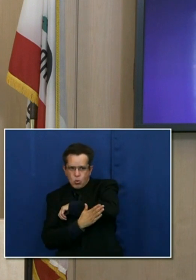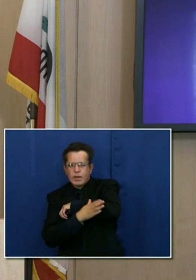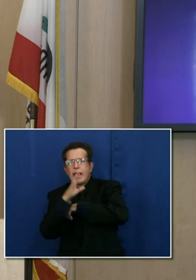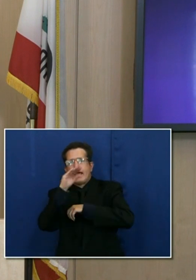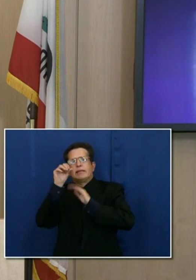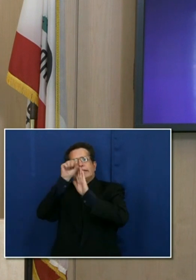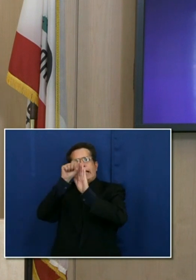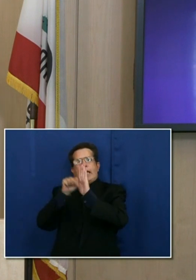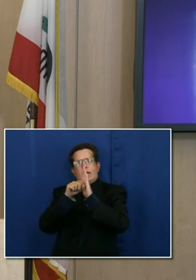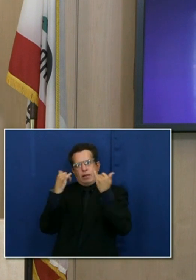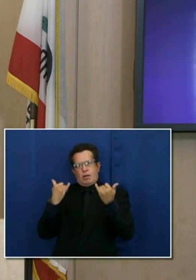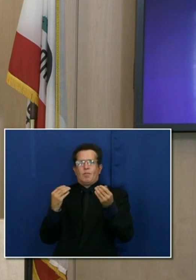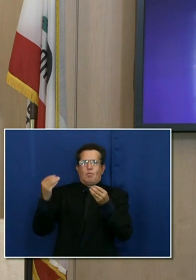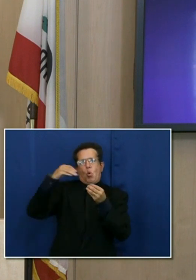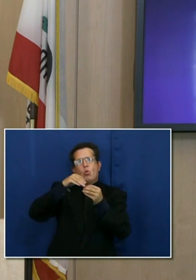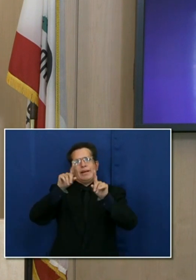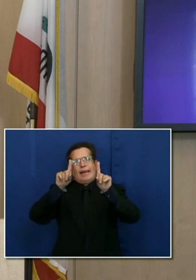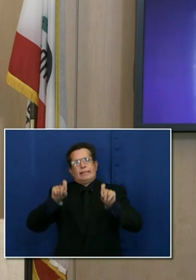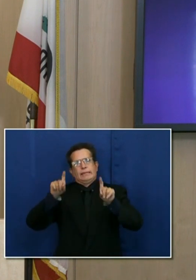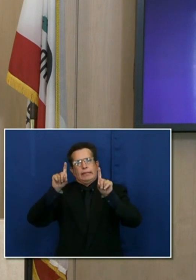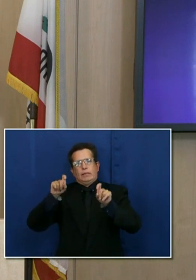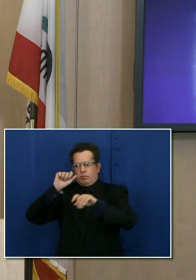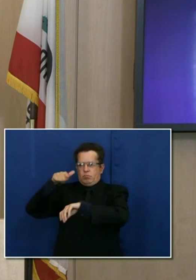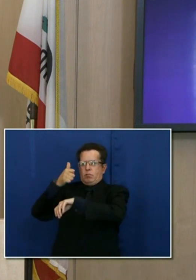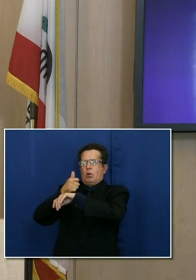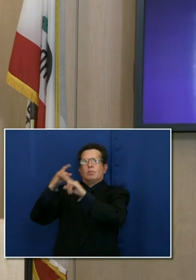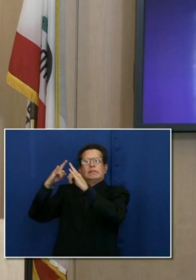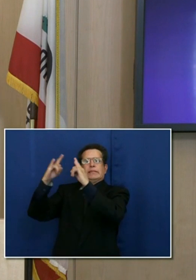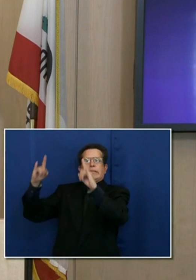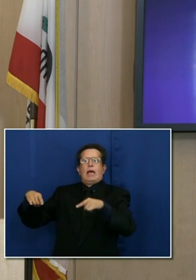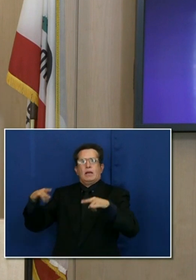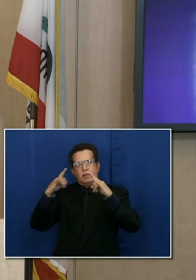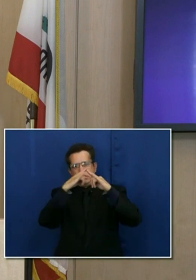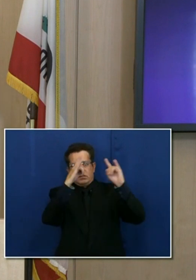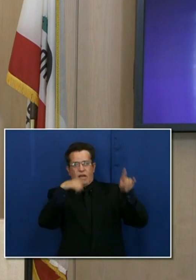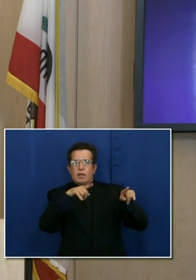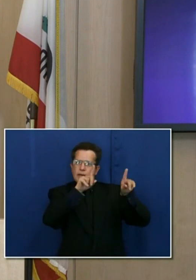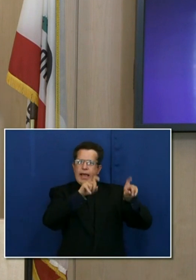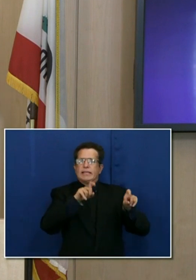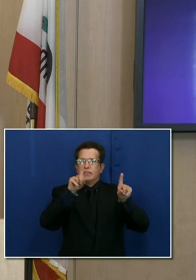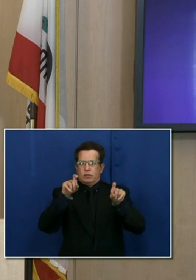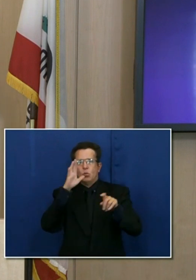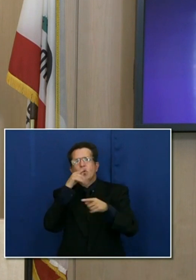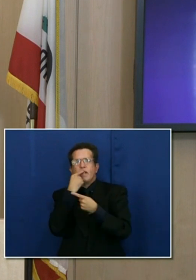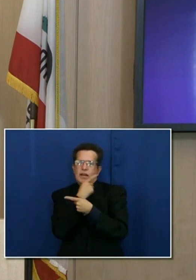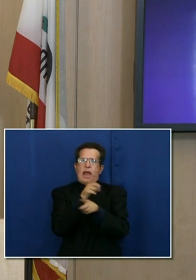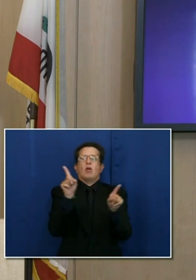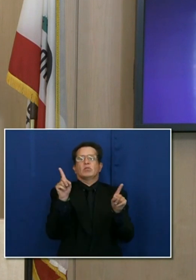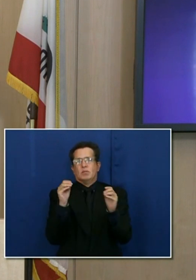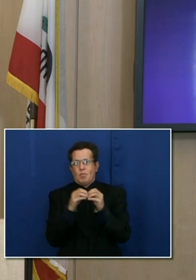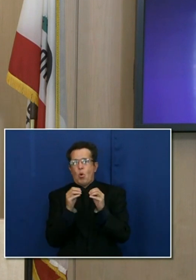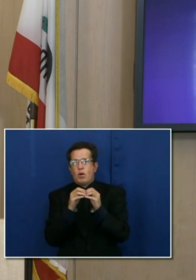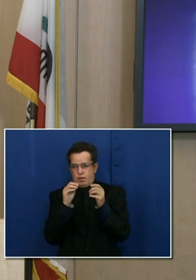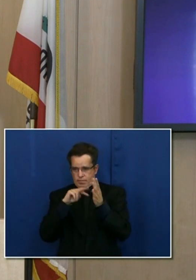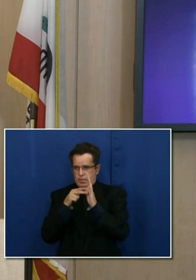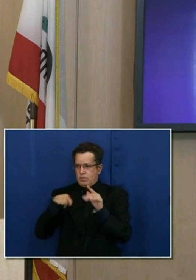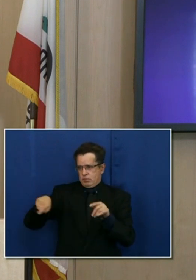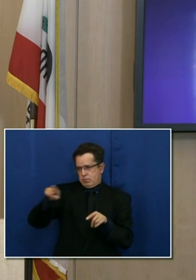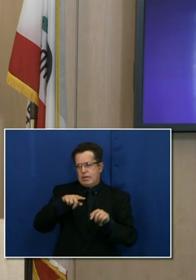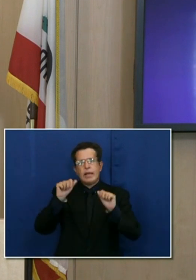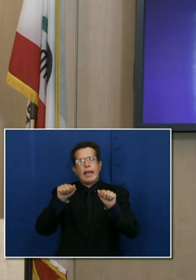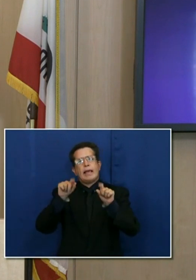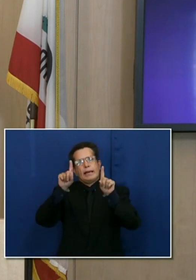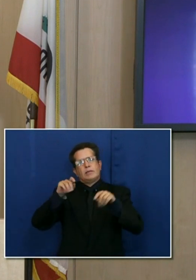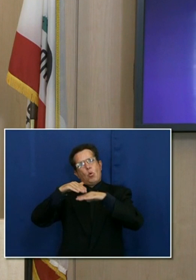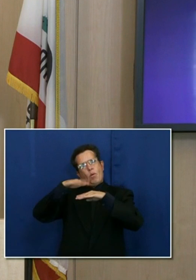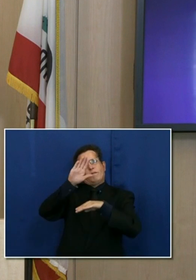state testing sites. We'll be rolling that out shortly so that we can actually test children above the age of 6 months. So